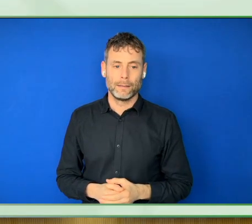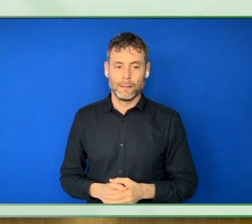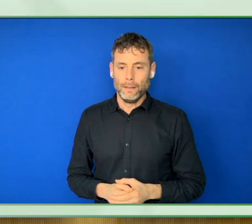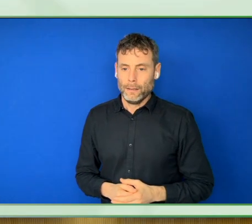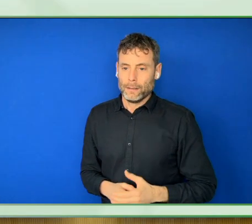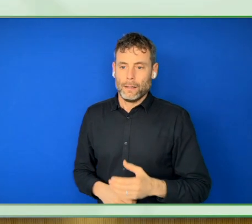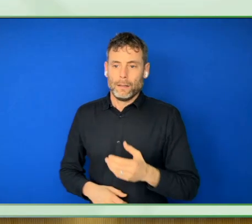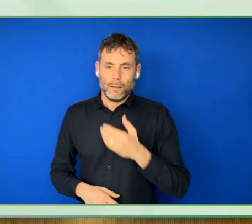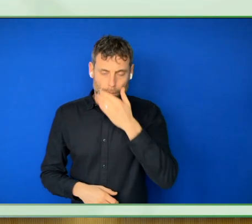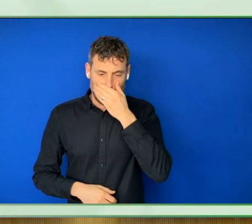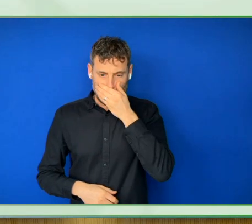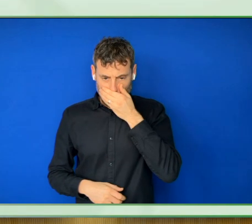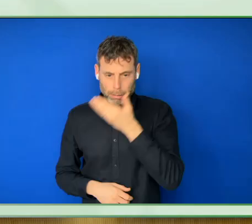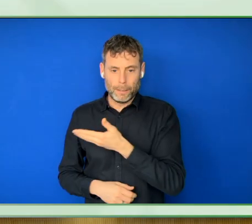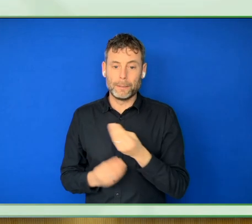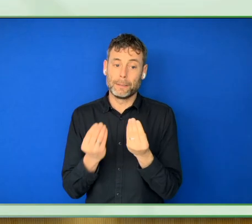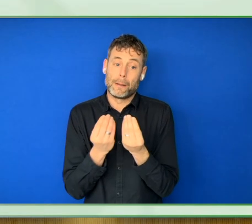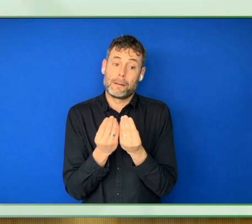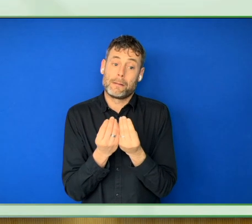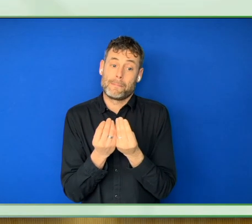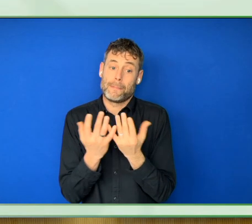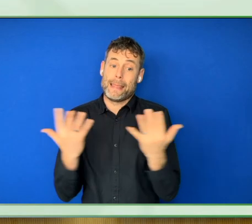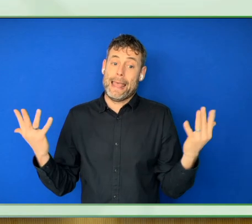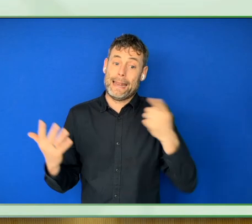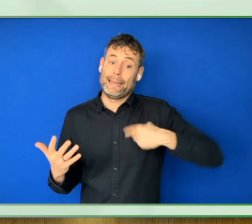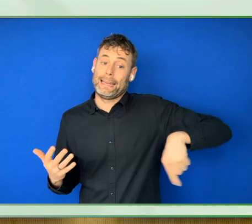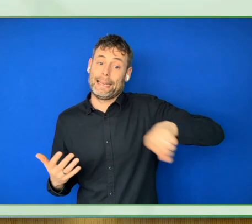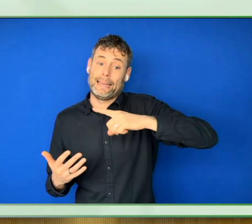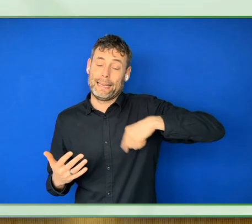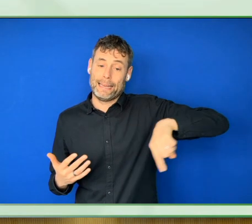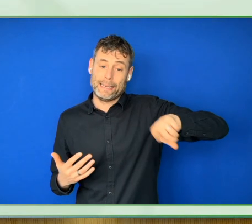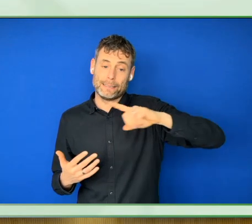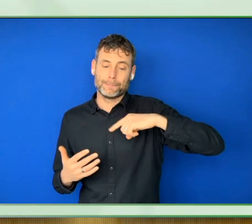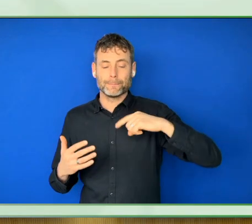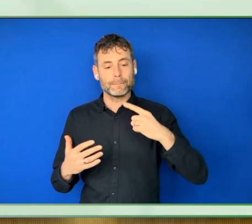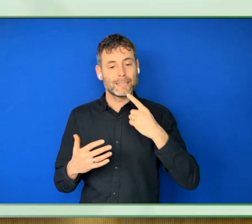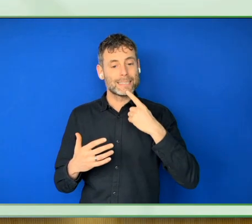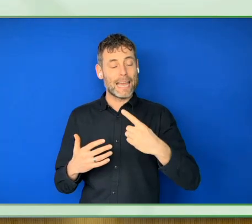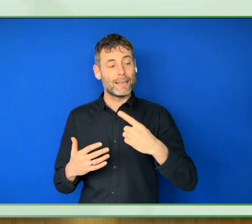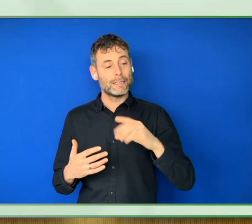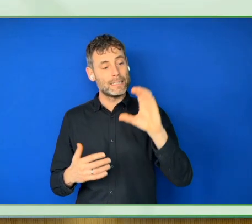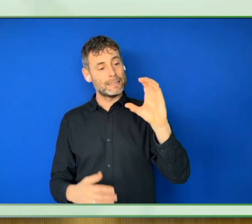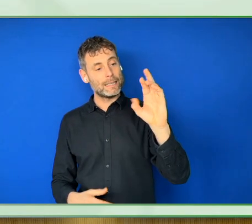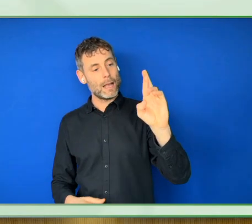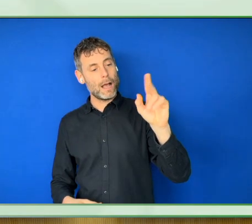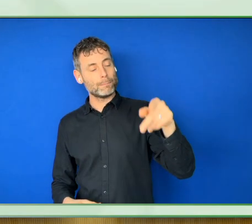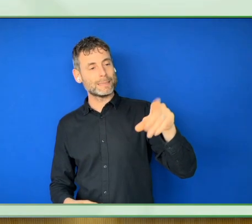many of us see this as a very highly specialized area, let's say. And there's